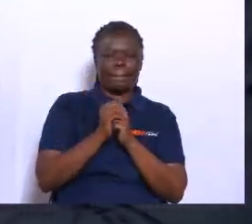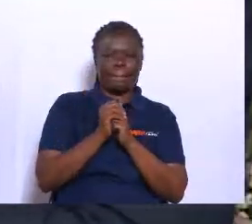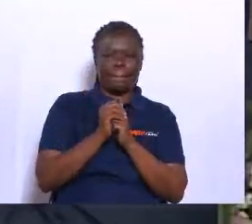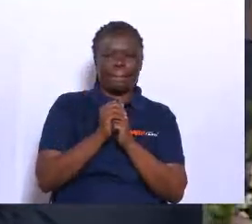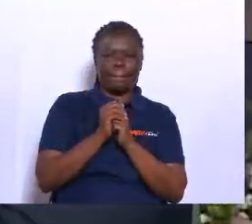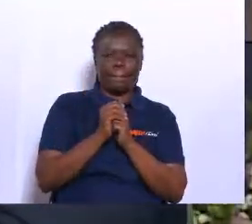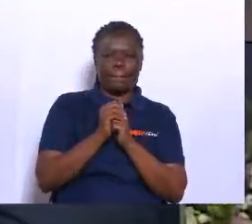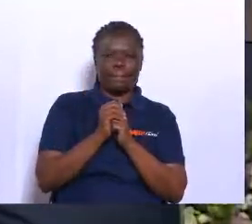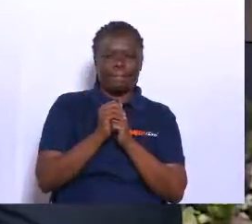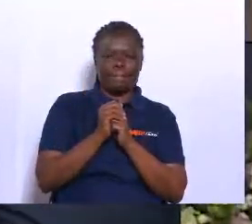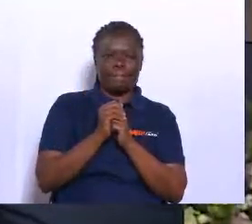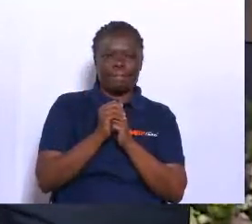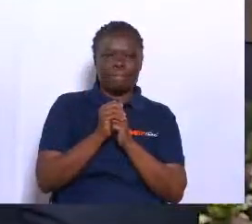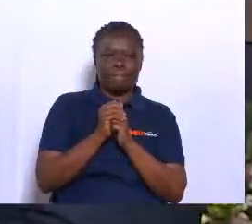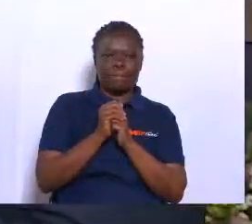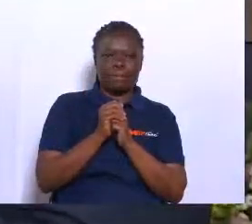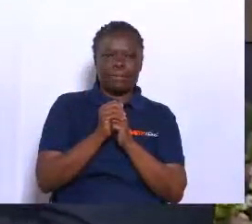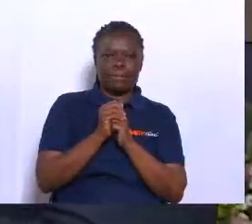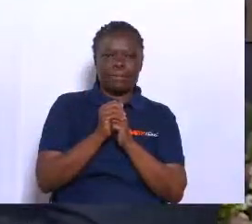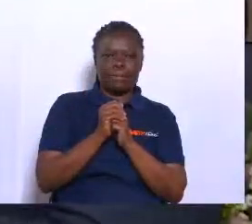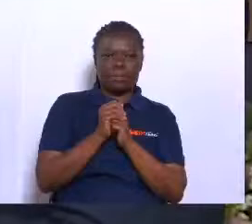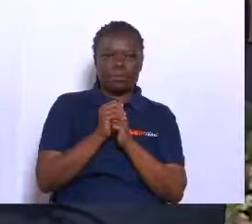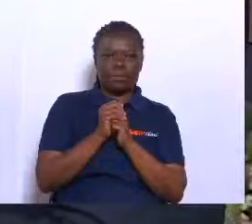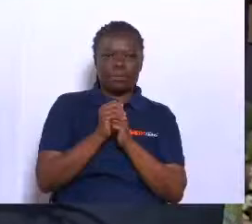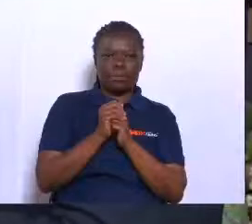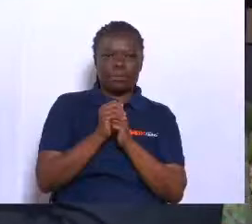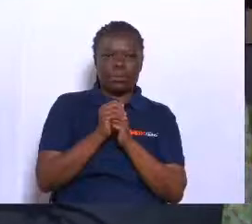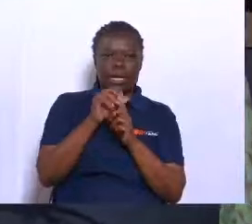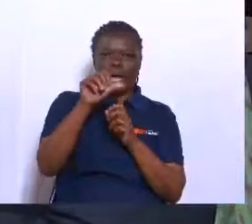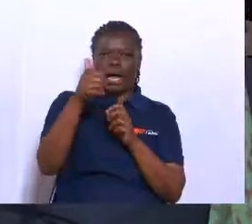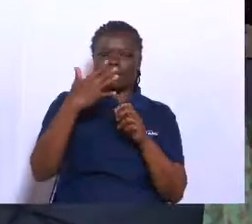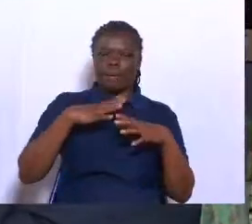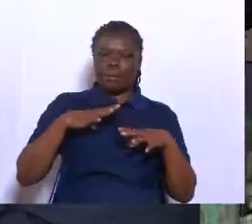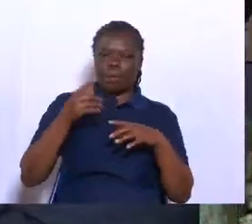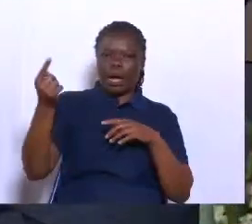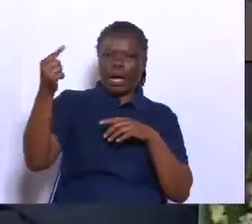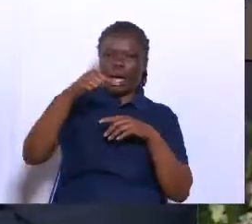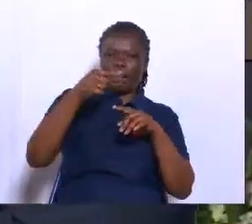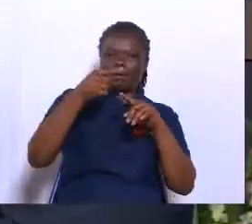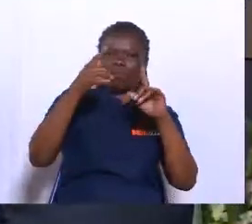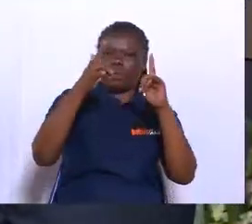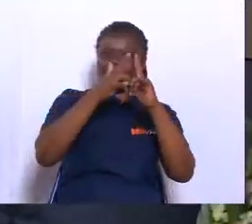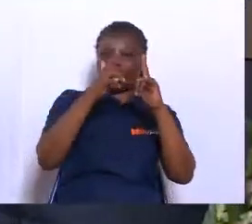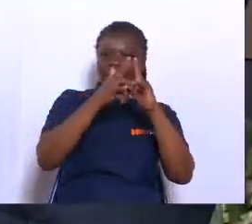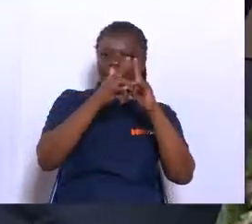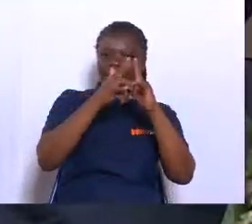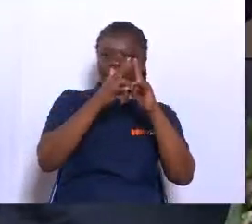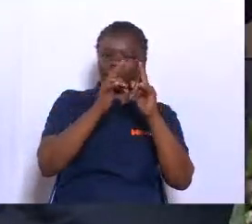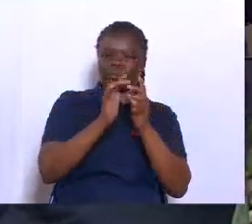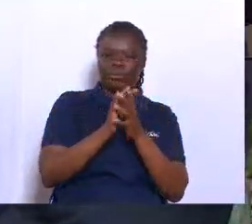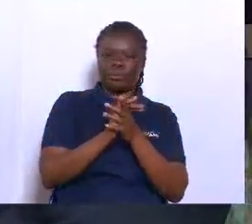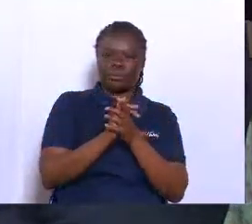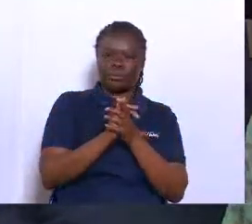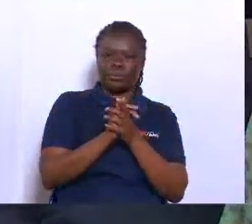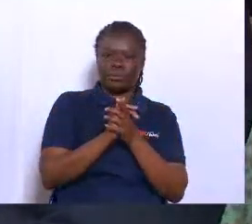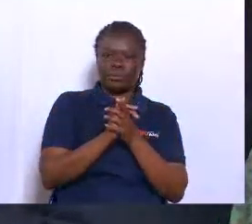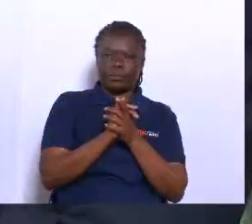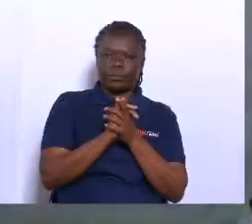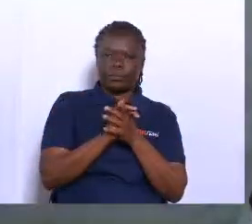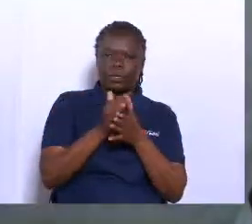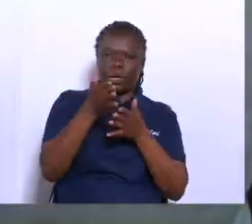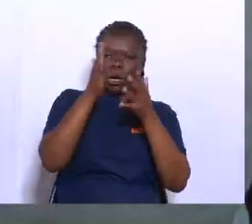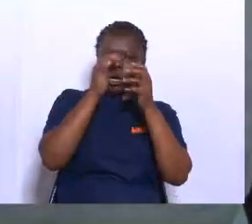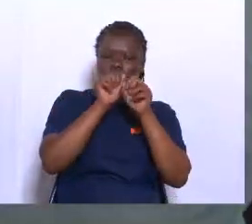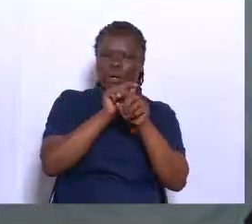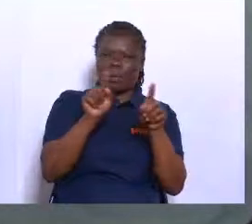kuja kutoka upande huu. Karibuni. Some are coming from the tent. Wengine naona wakitokeza kutoka upande wa hema. God will bless